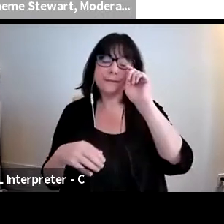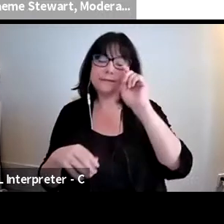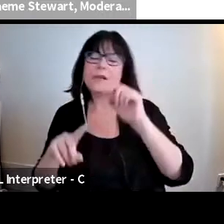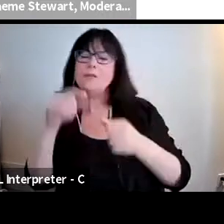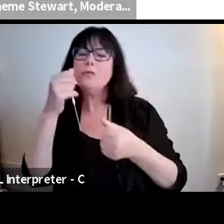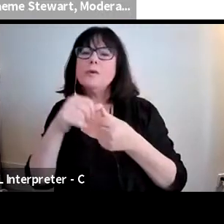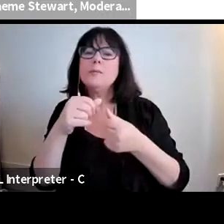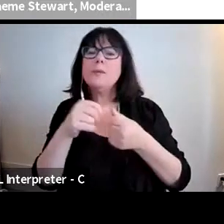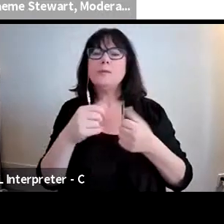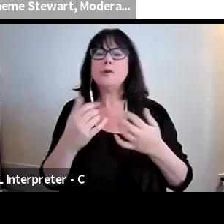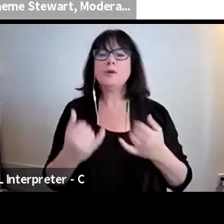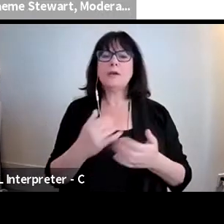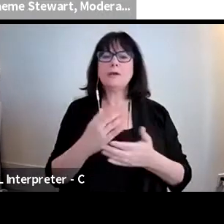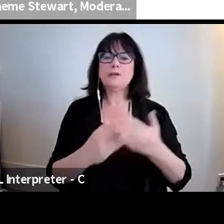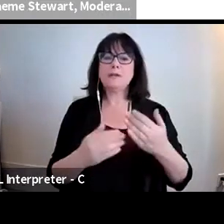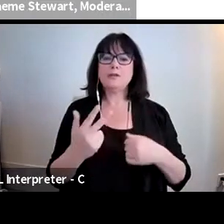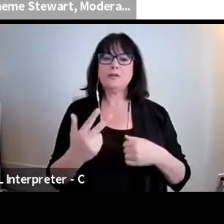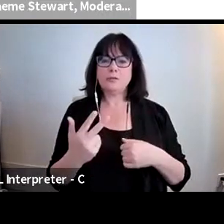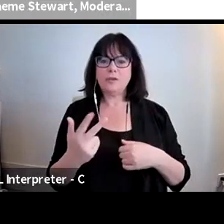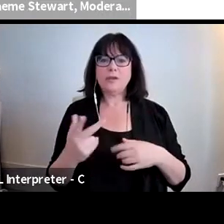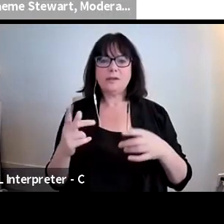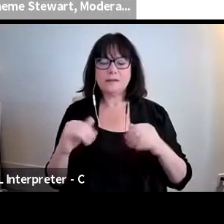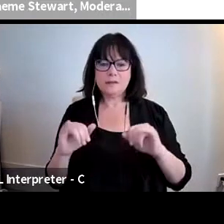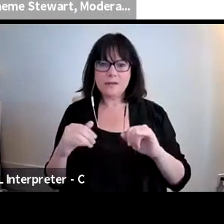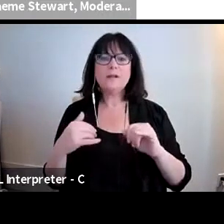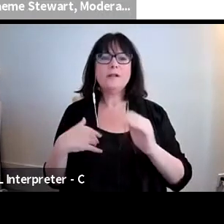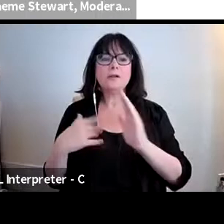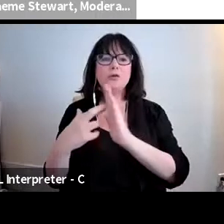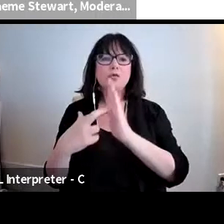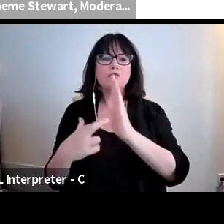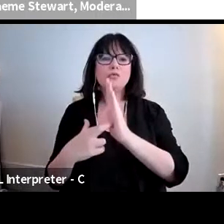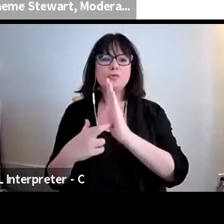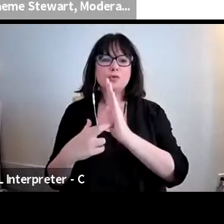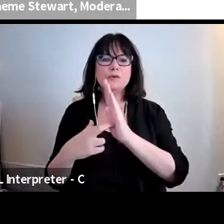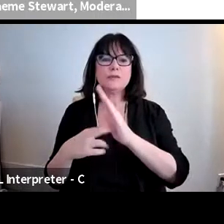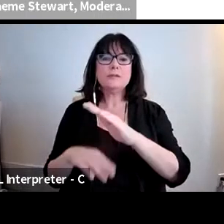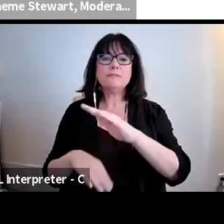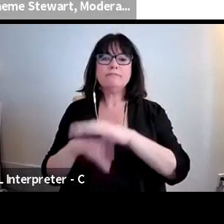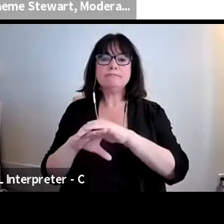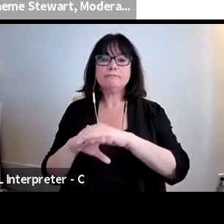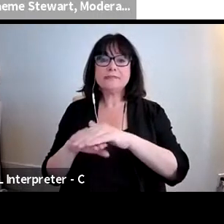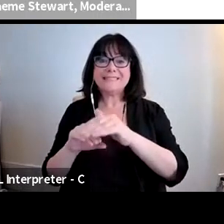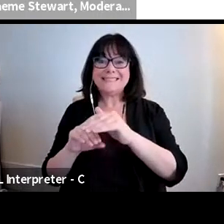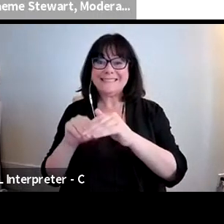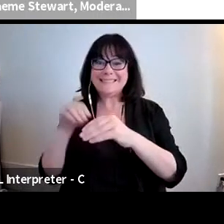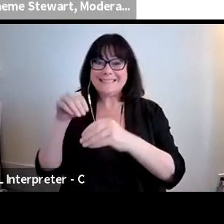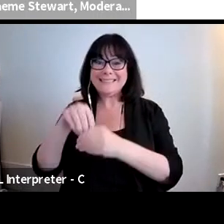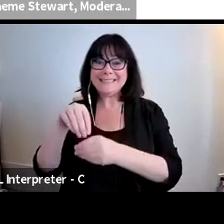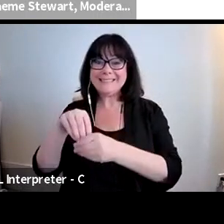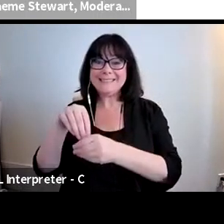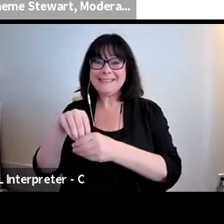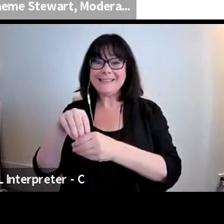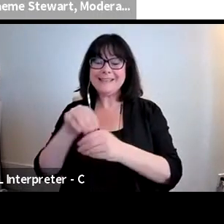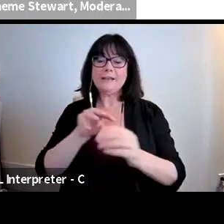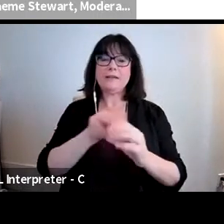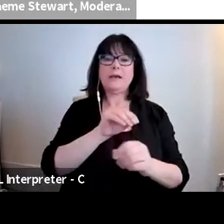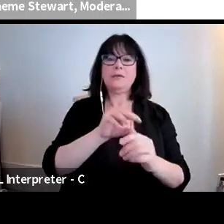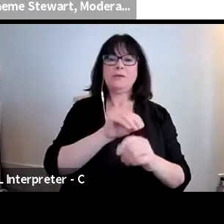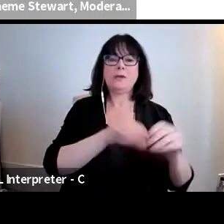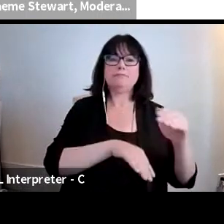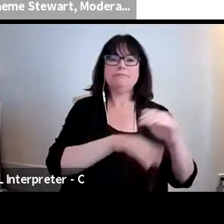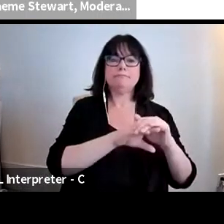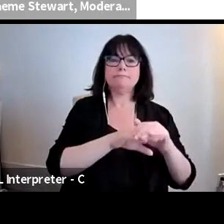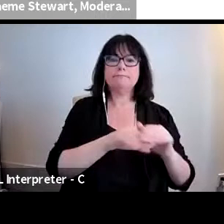individuals you can actually have even outside in a common congregation. Do any of my colleagues